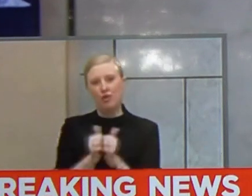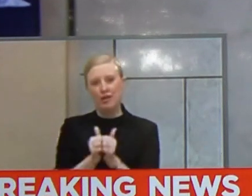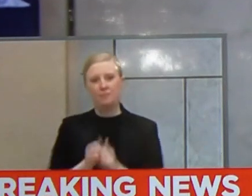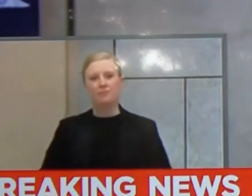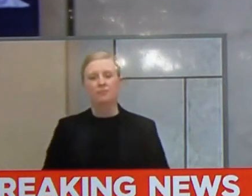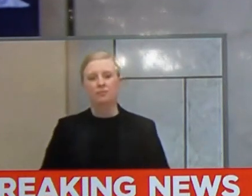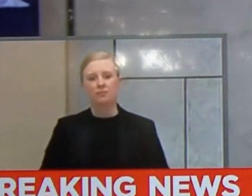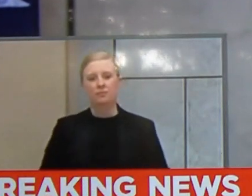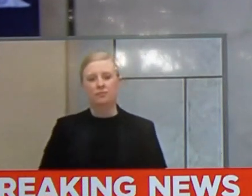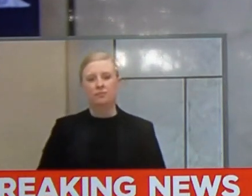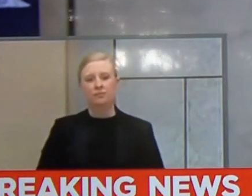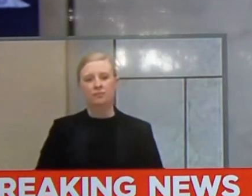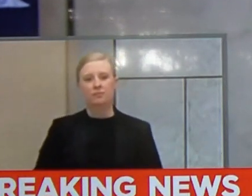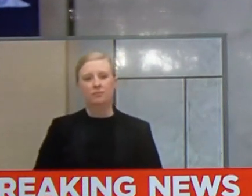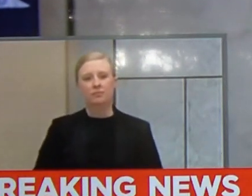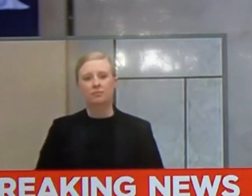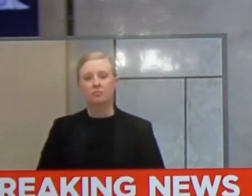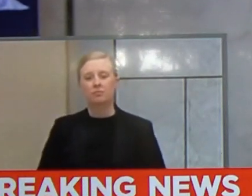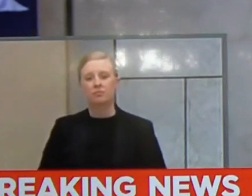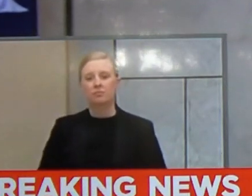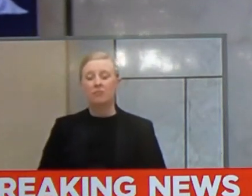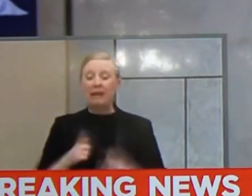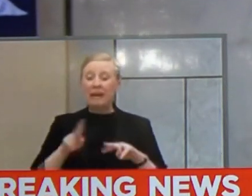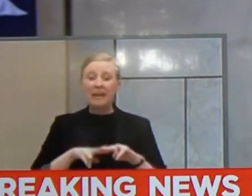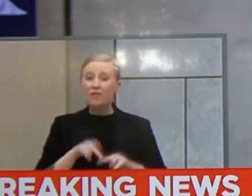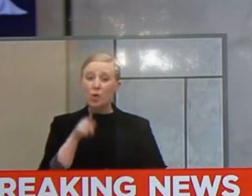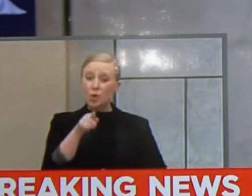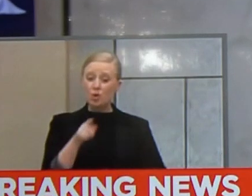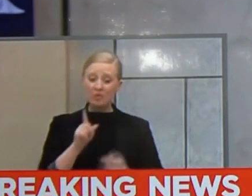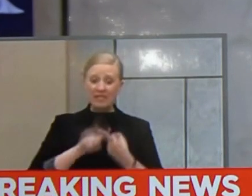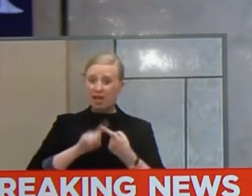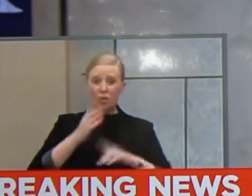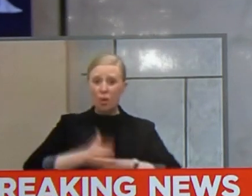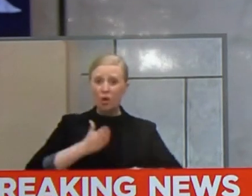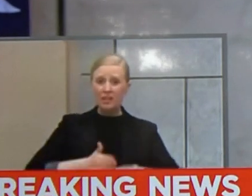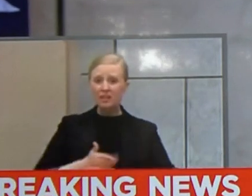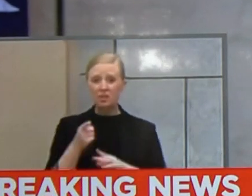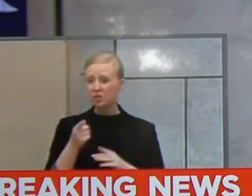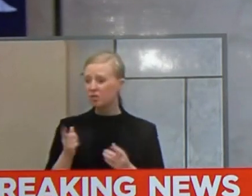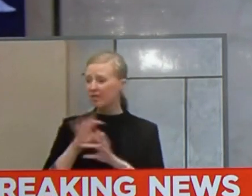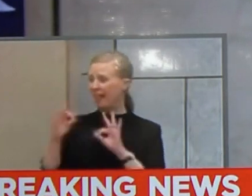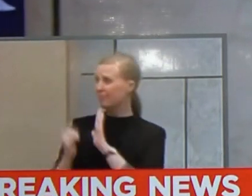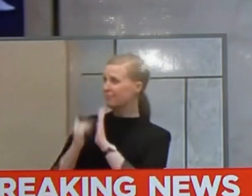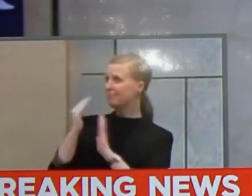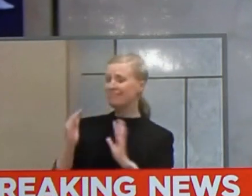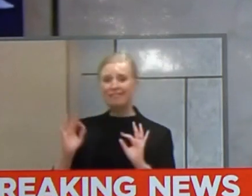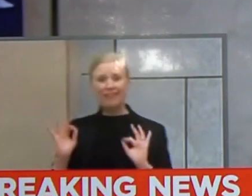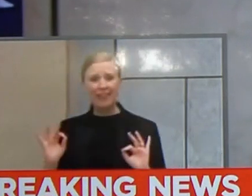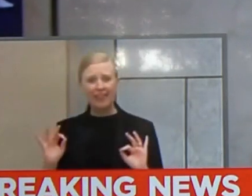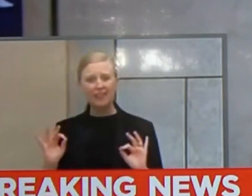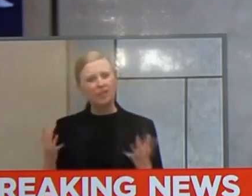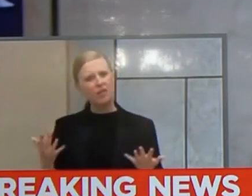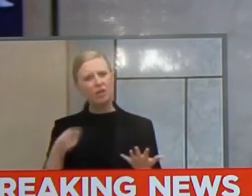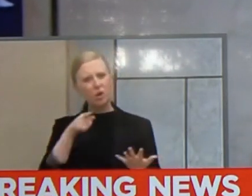just a tenant that hasn't had a reduction in their business turnover, then your leasing